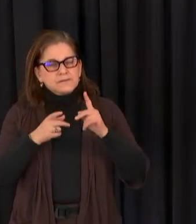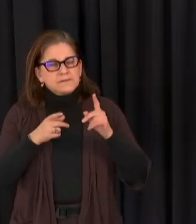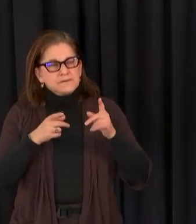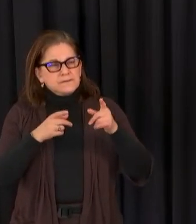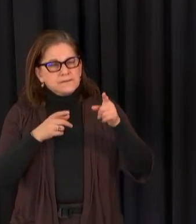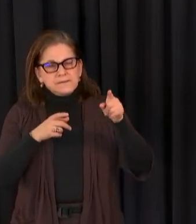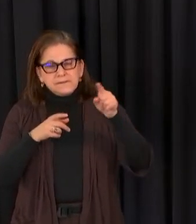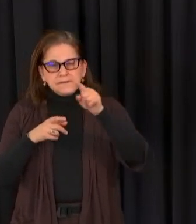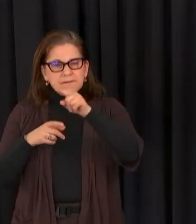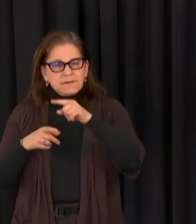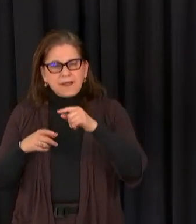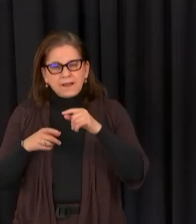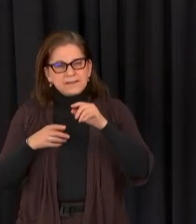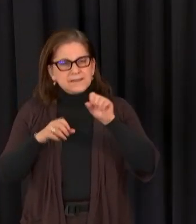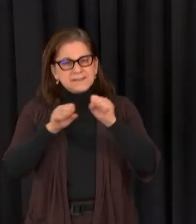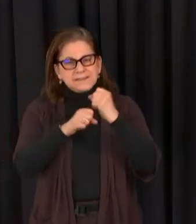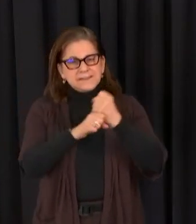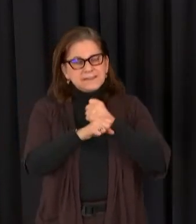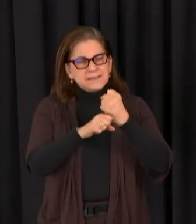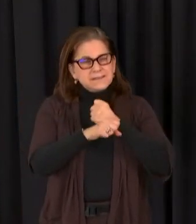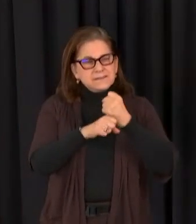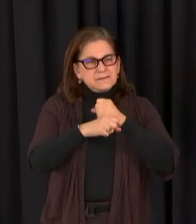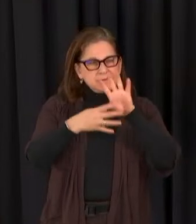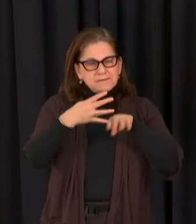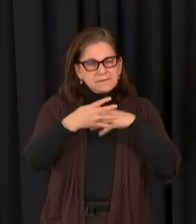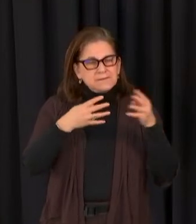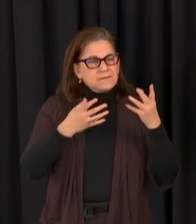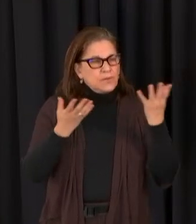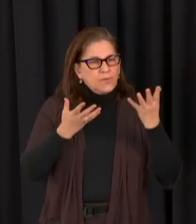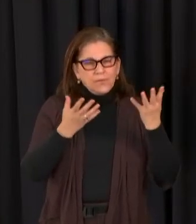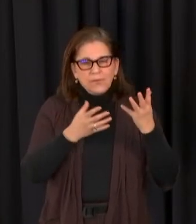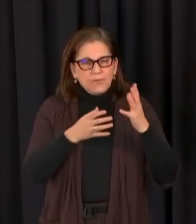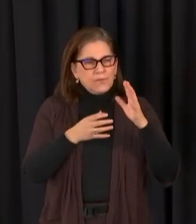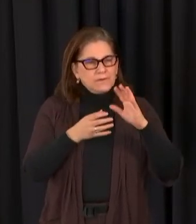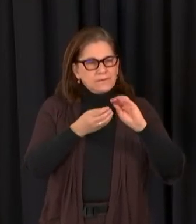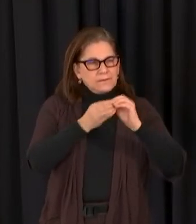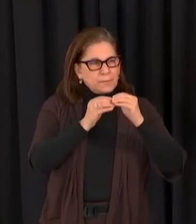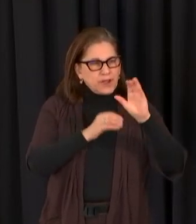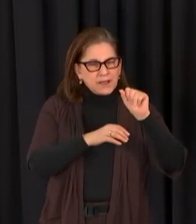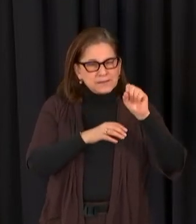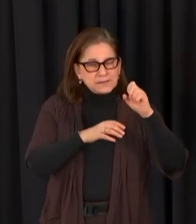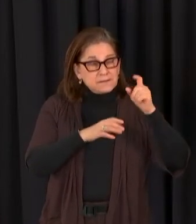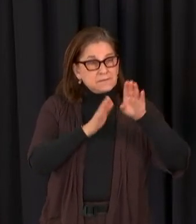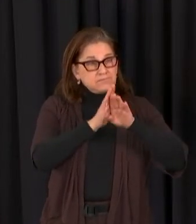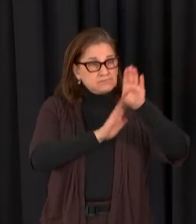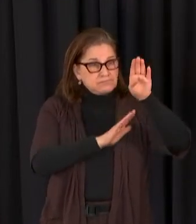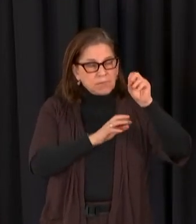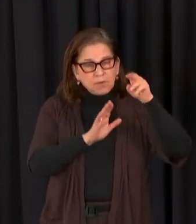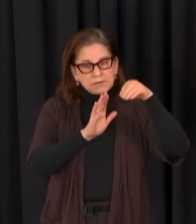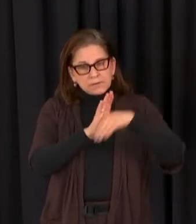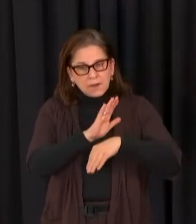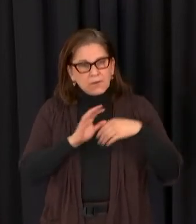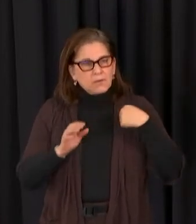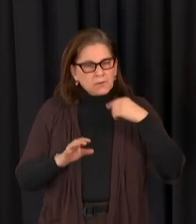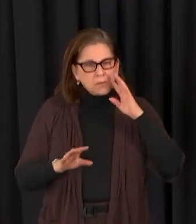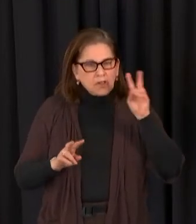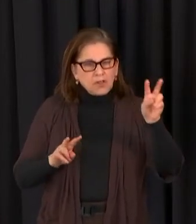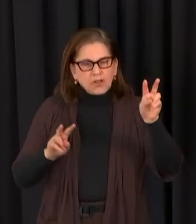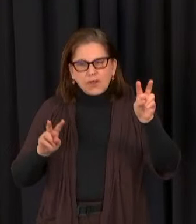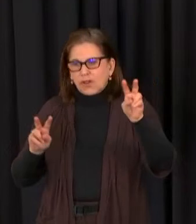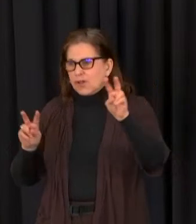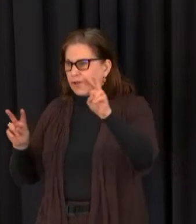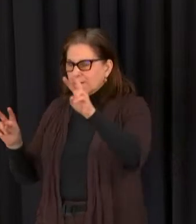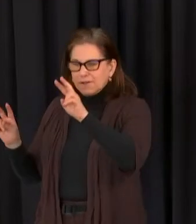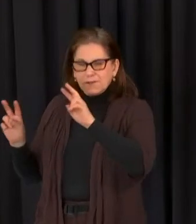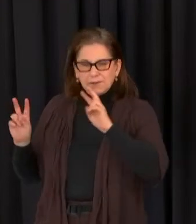you know, I've worked with the system we have for a long time, so I've got elected a lot of times. So it works pretty well